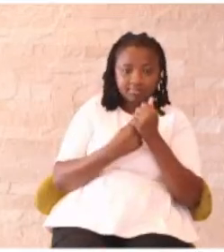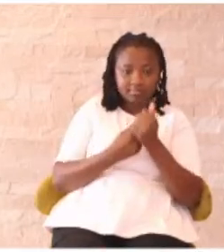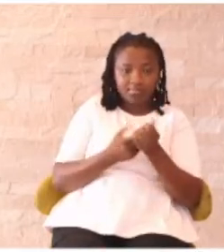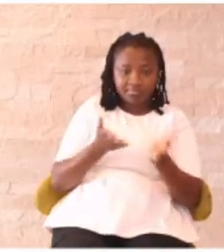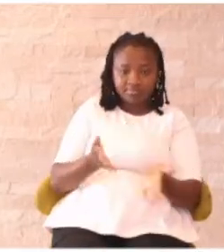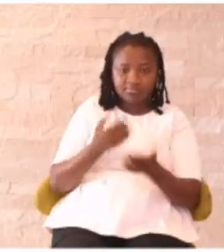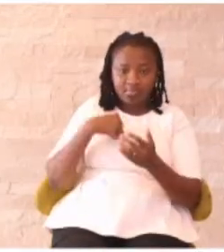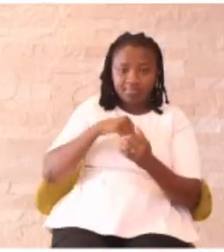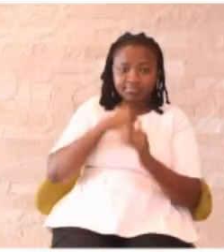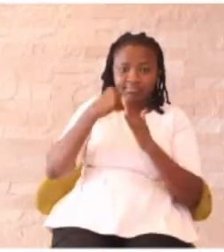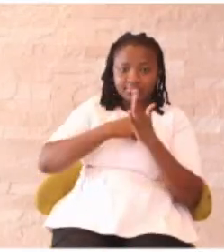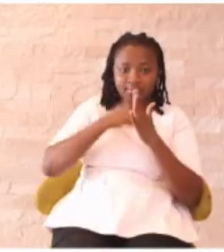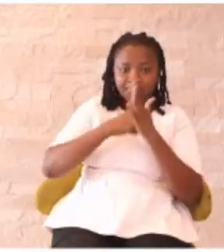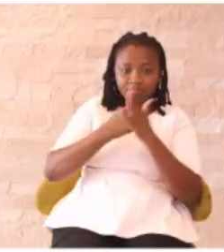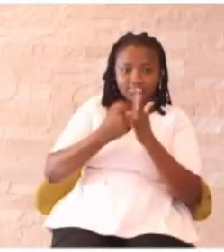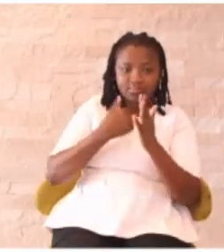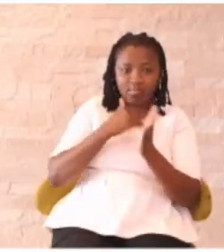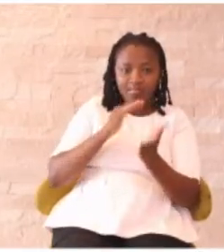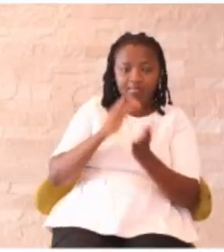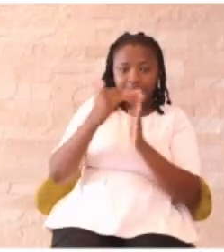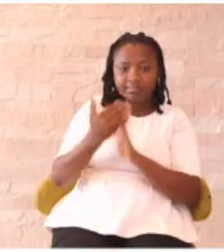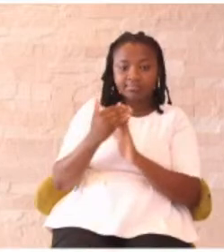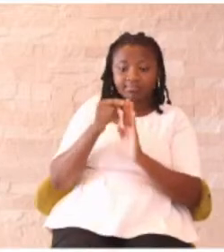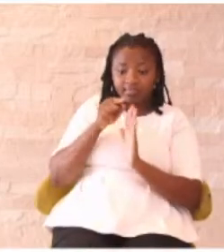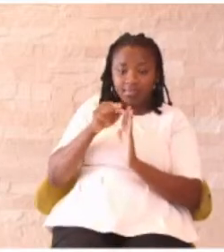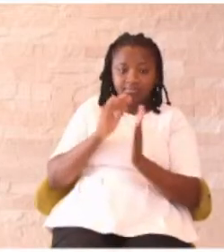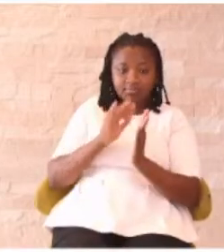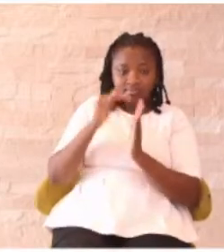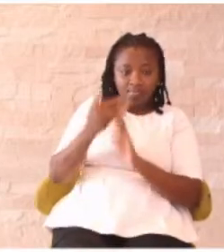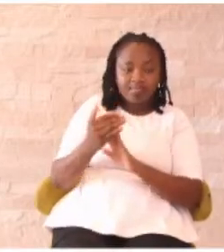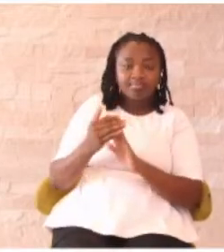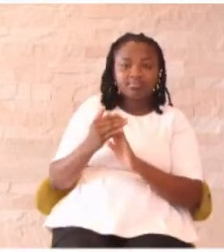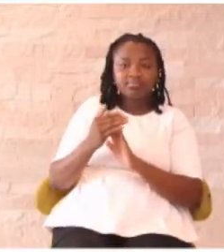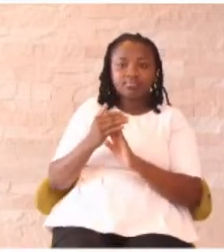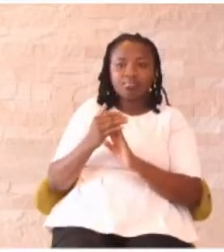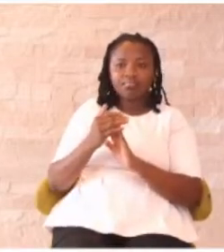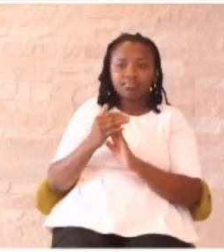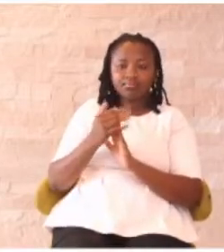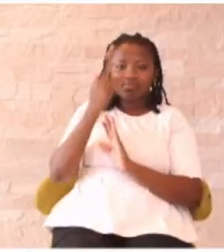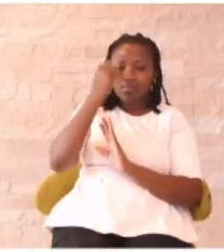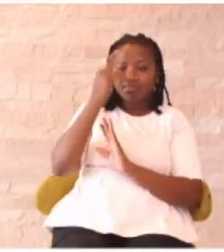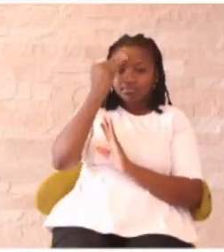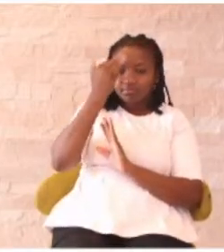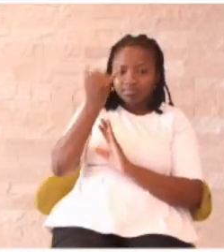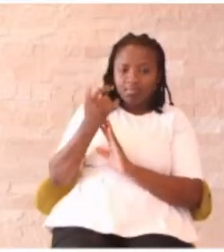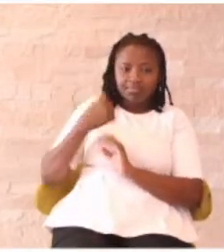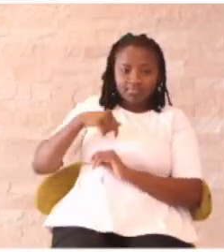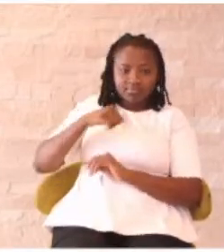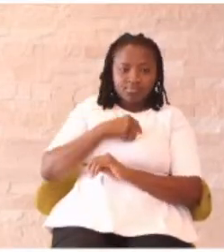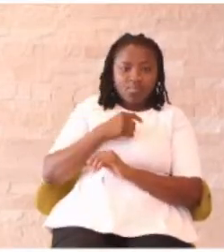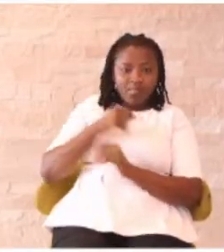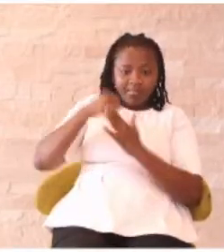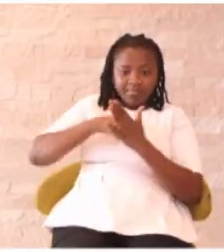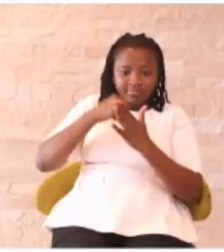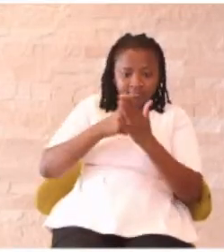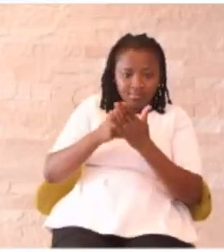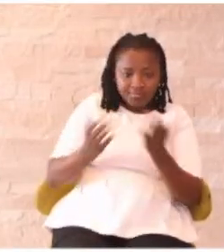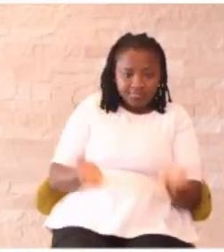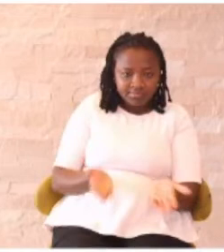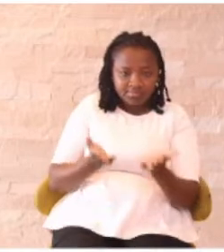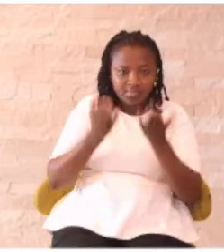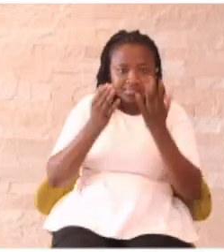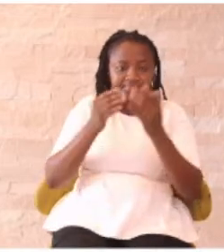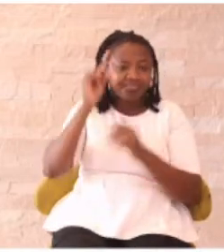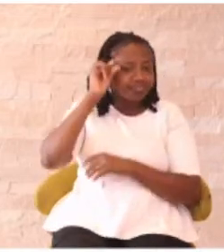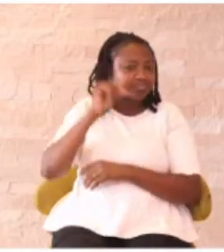advancing a multi-sectoral approach, which is contributing to us furthering gender equality and